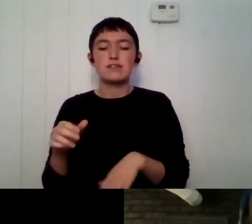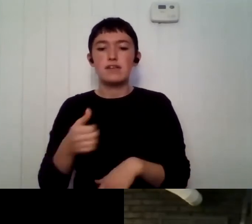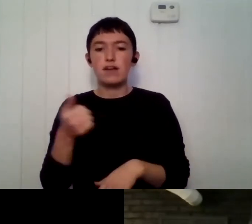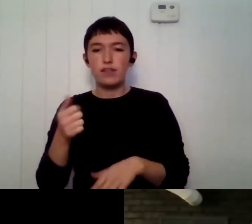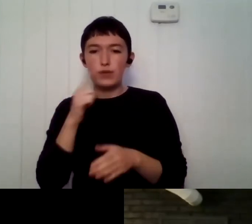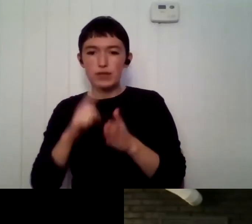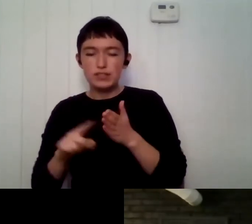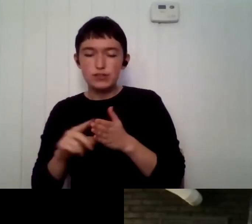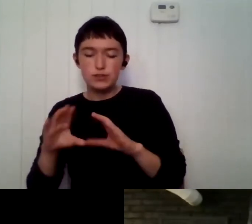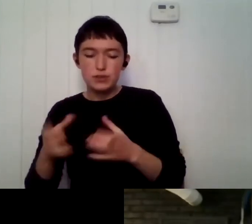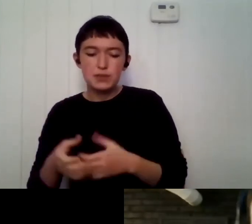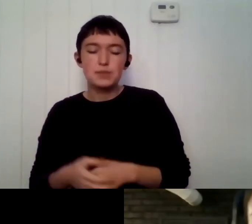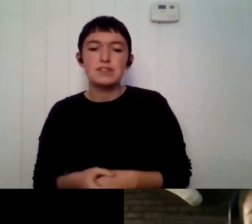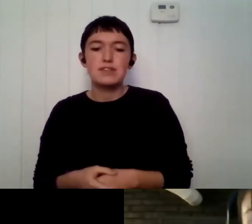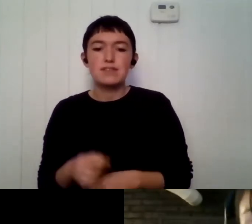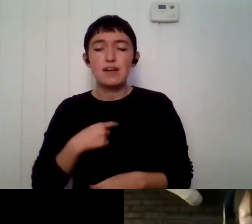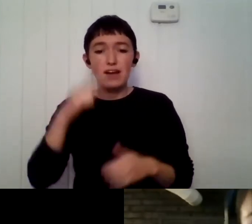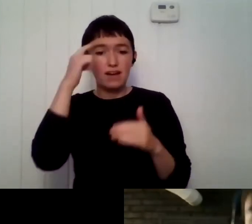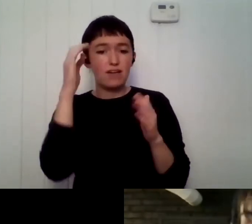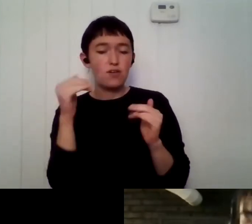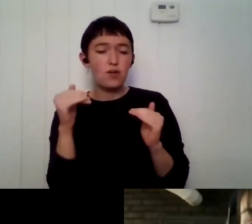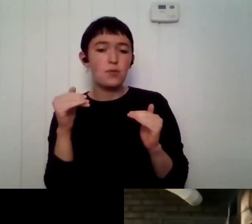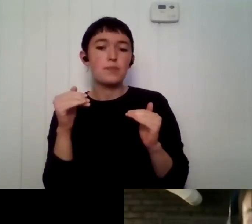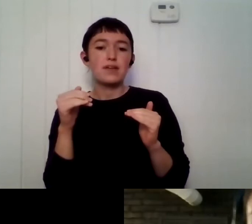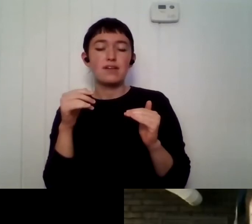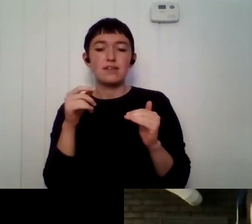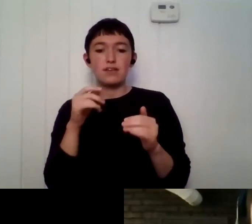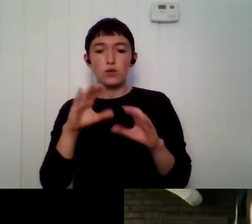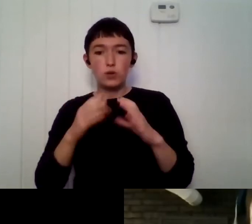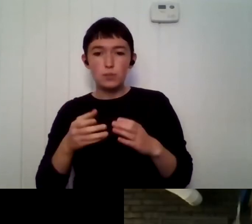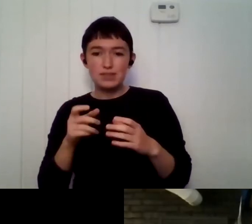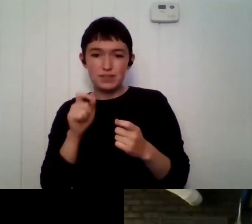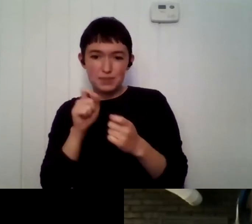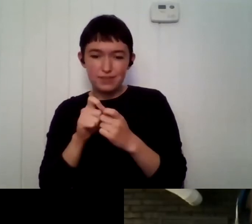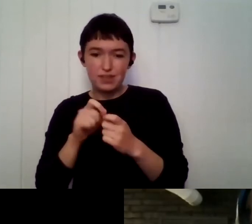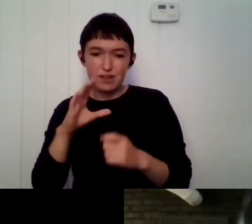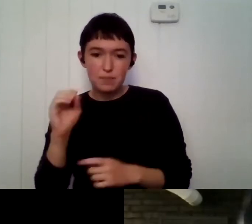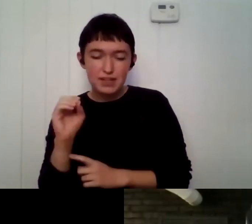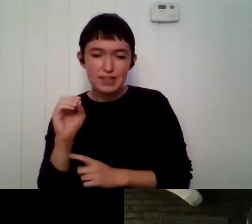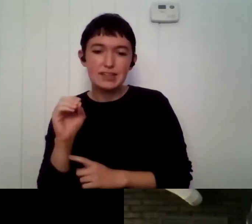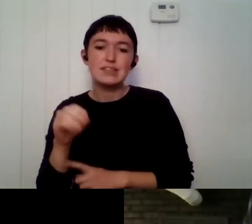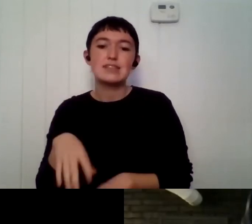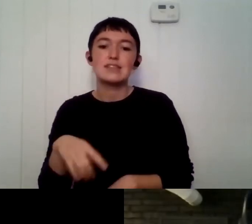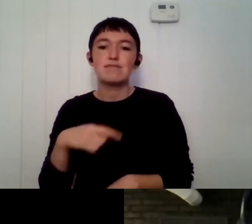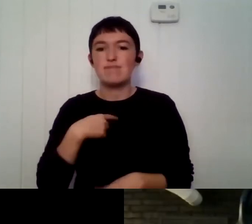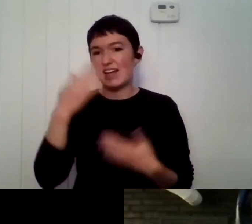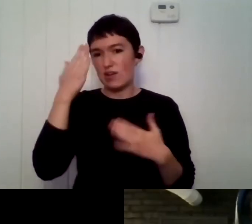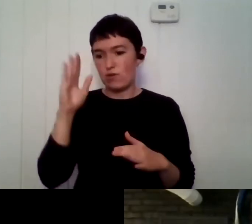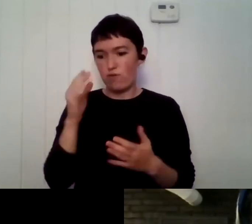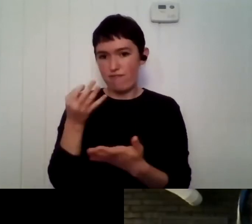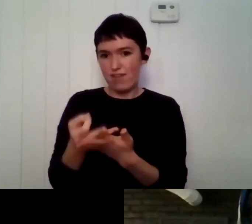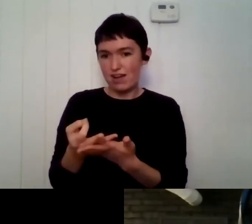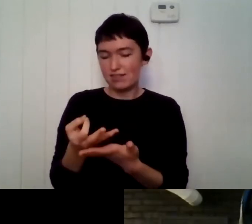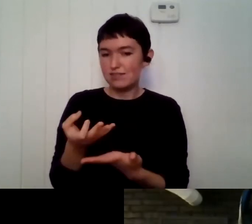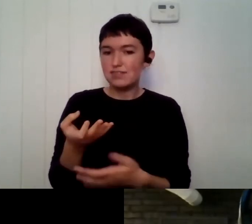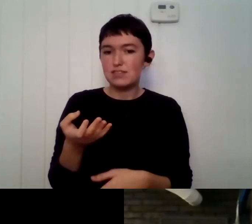I would hope that there's also groups at specific companies, although this I don't know for a fact. Most of the people